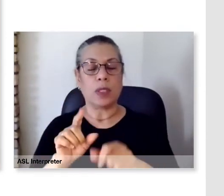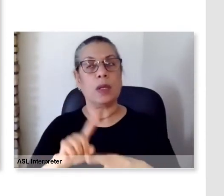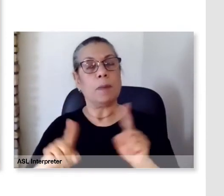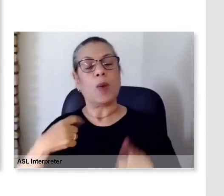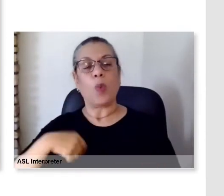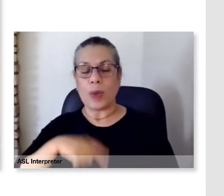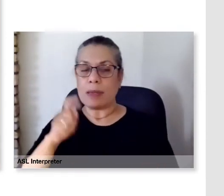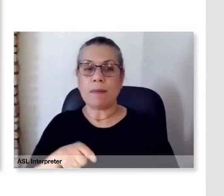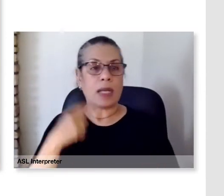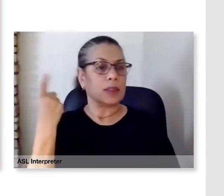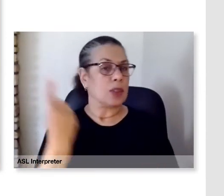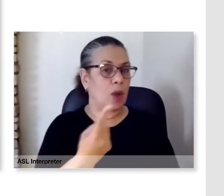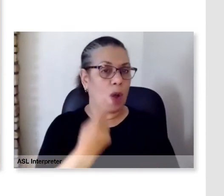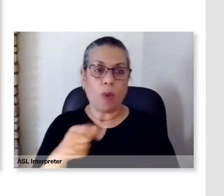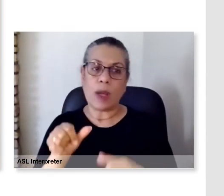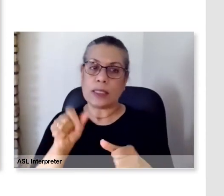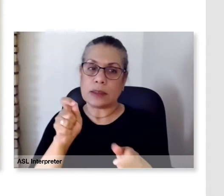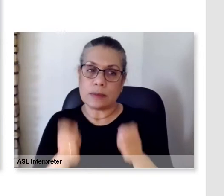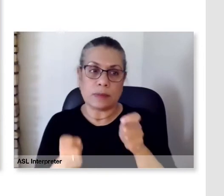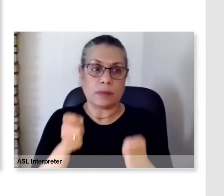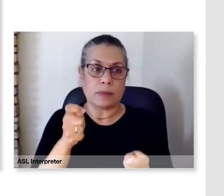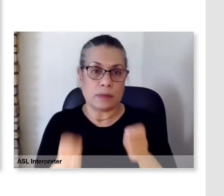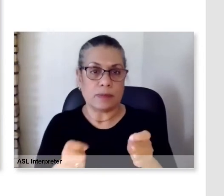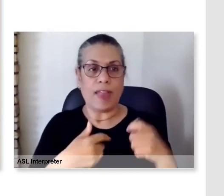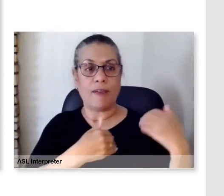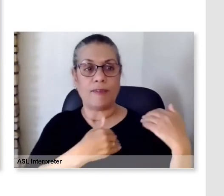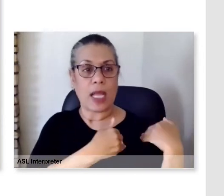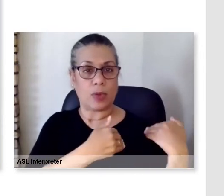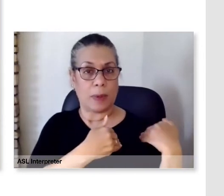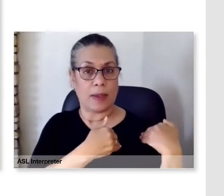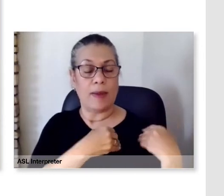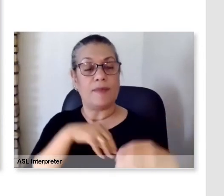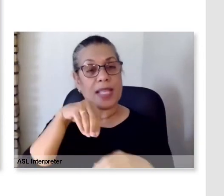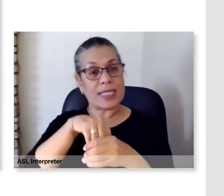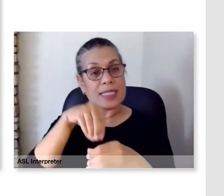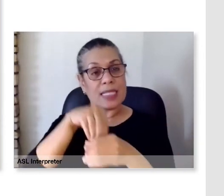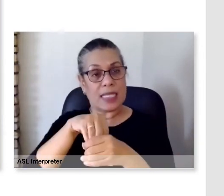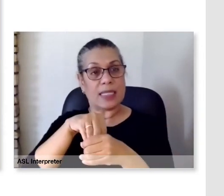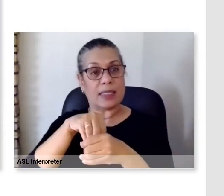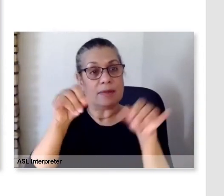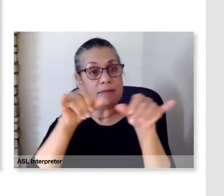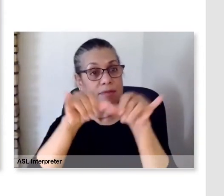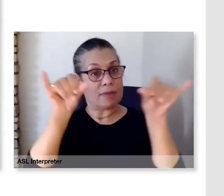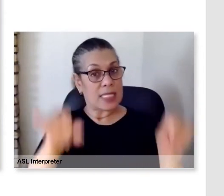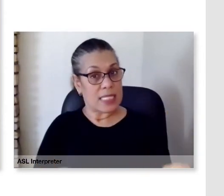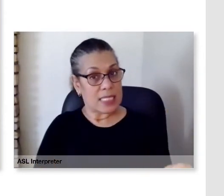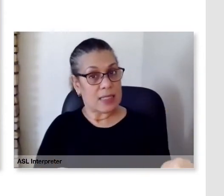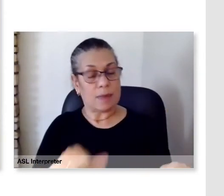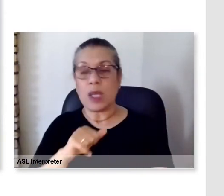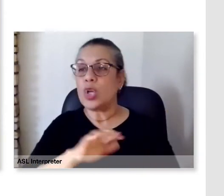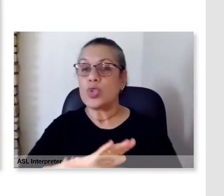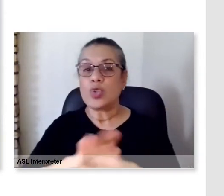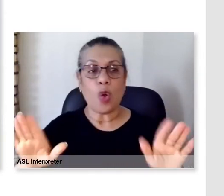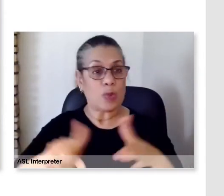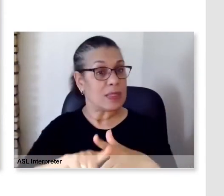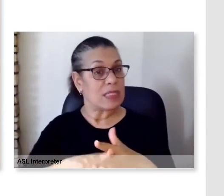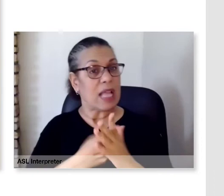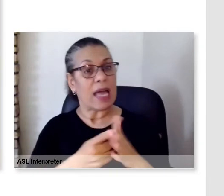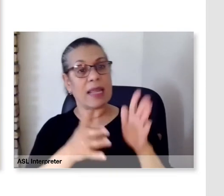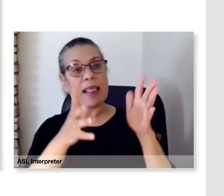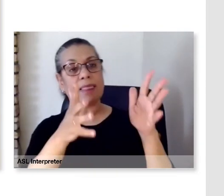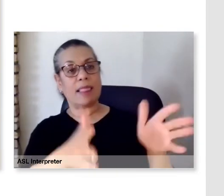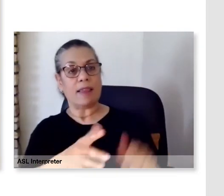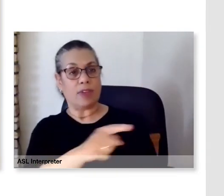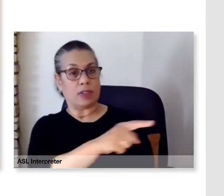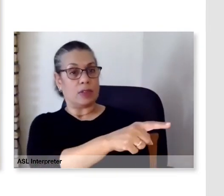ongoing process of accountability that's institutionalized, that's not simply left to individuals who